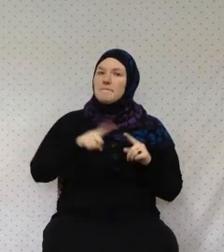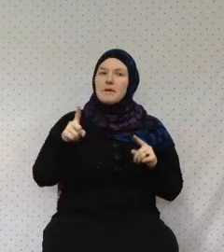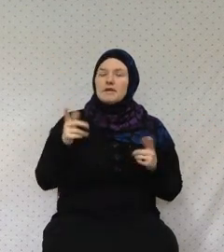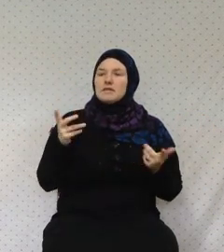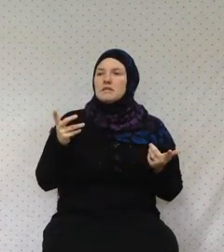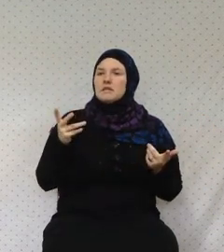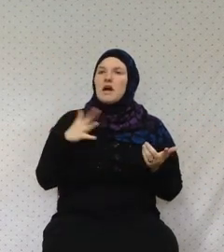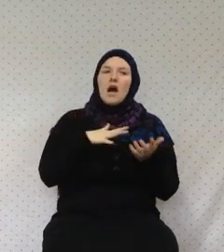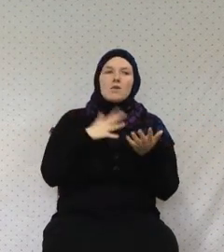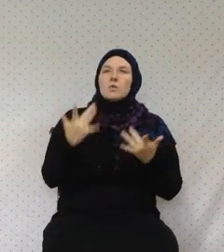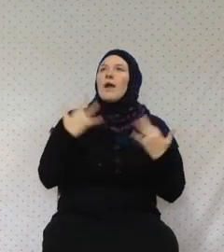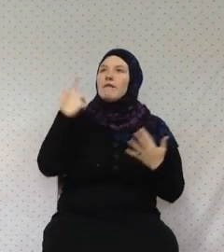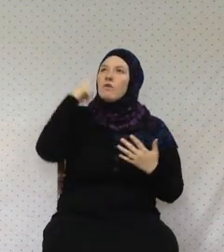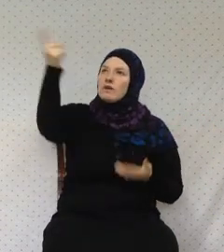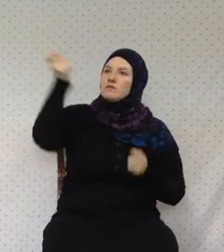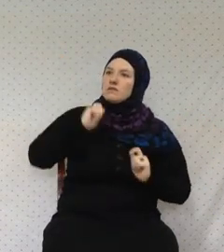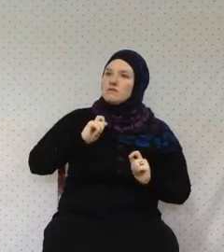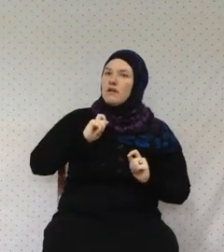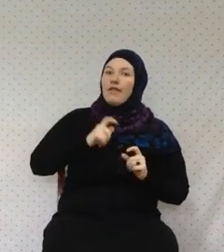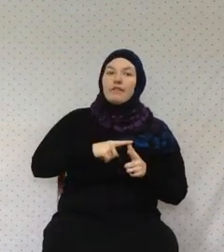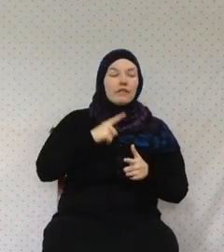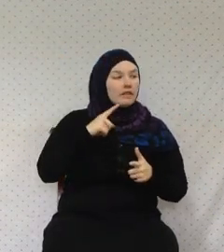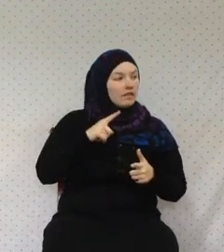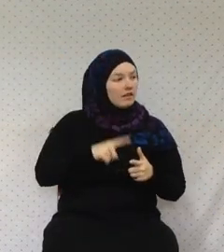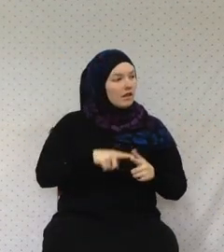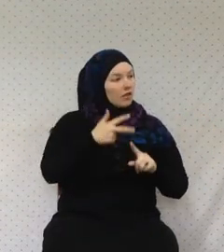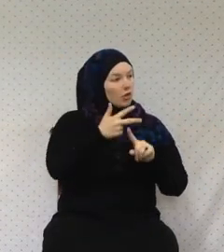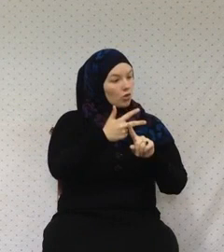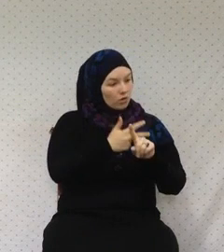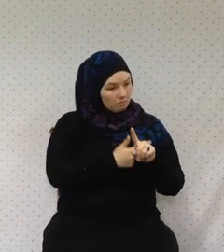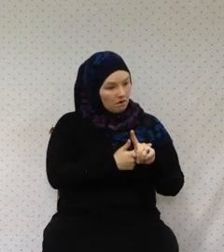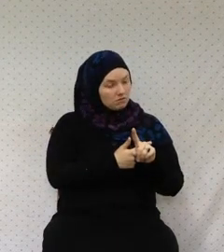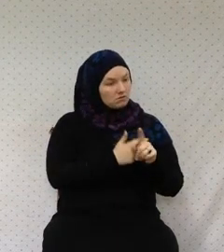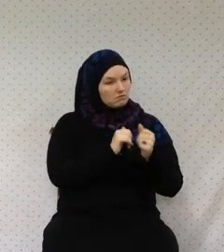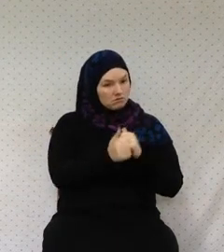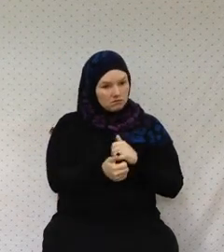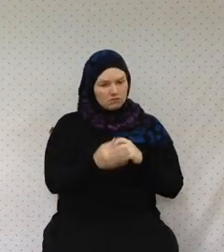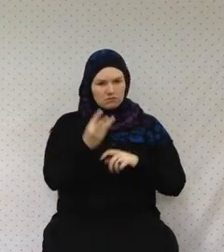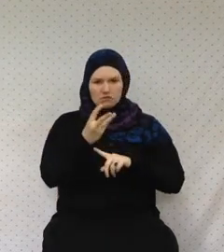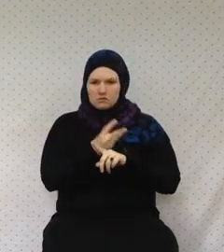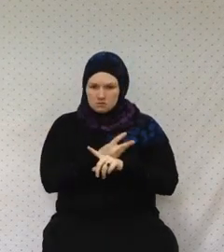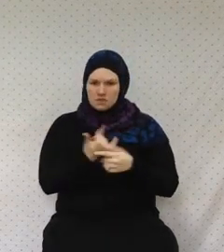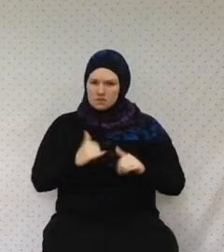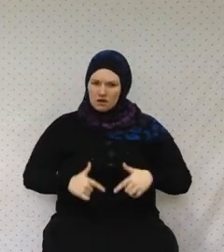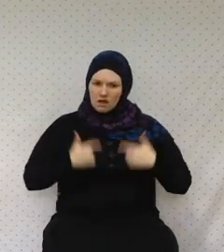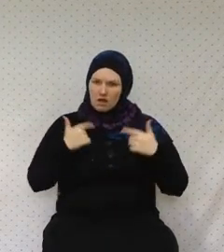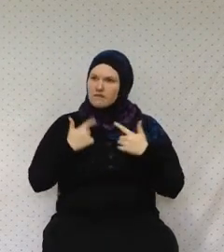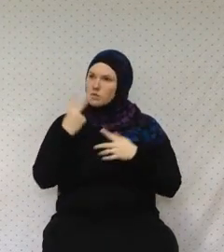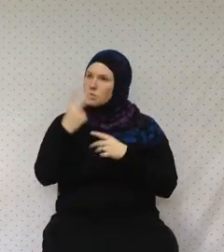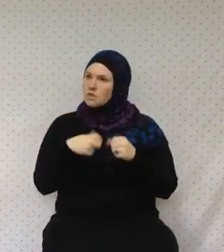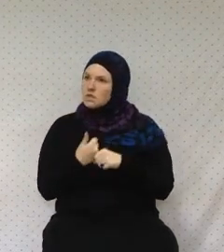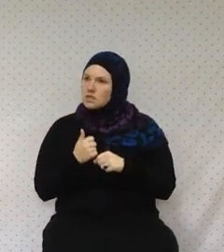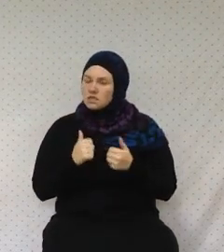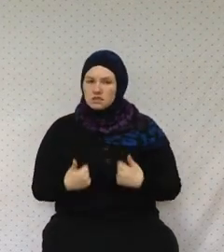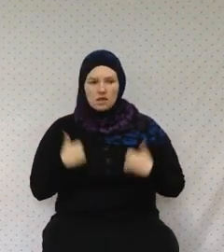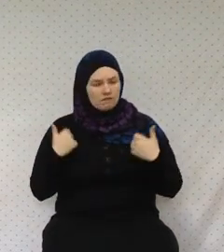was waiting for his delivery." Then the 3 months went by, the 6 months went by, the 2 years went